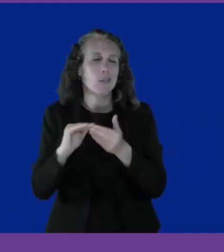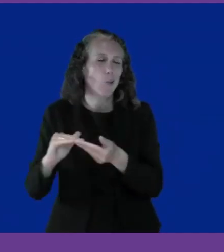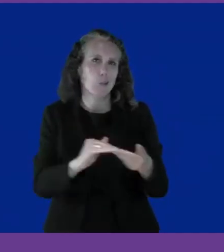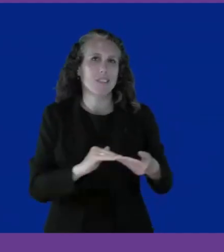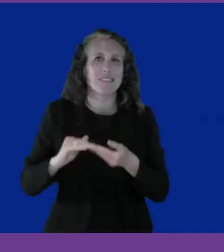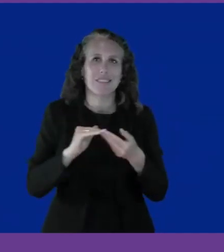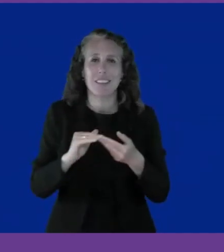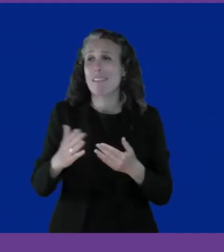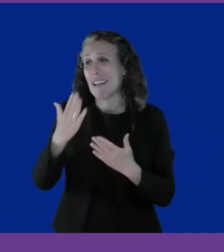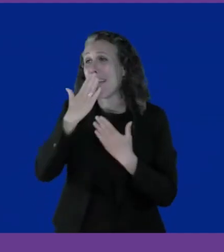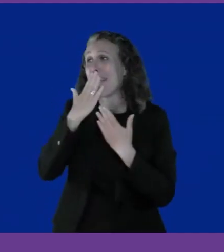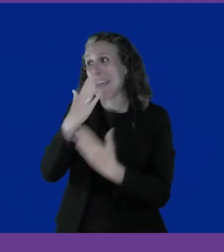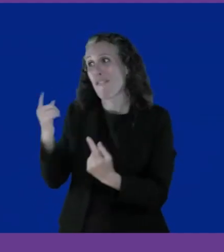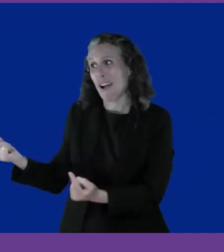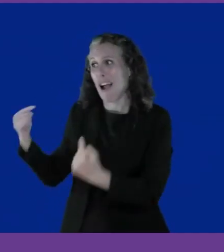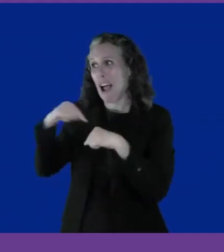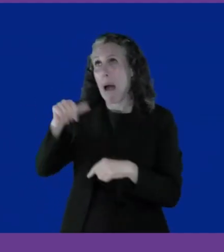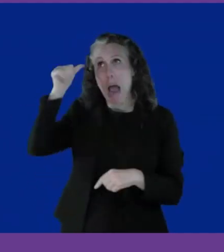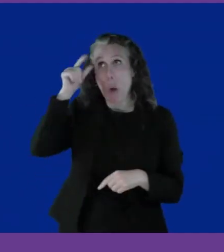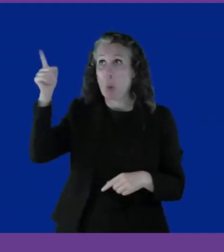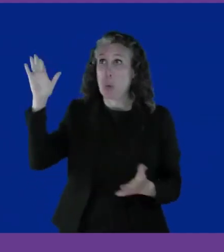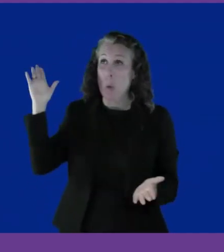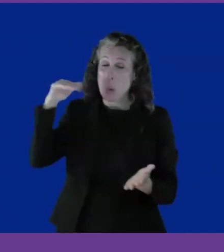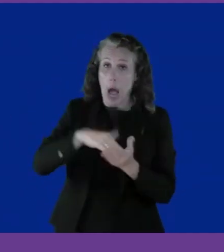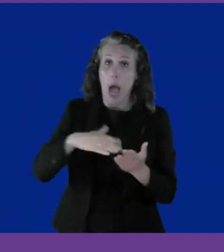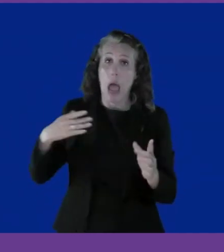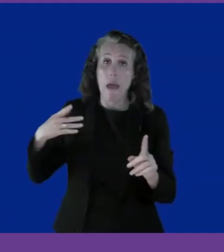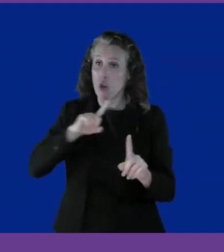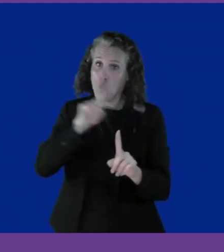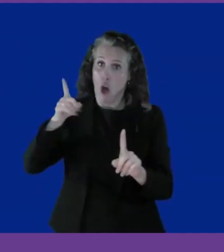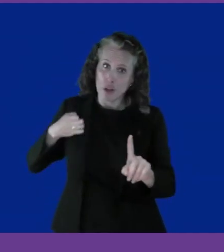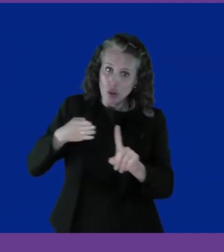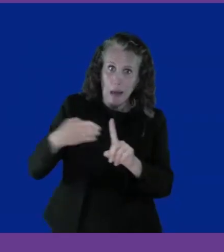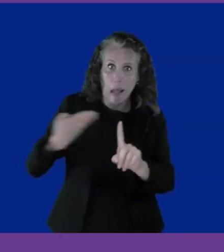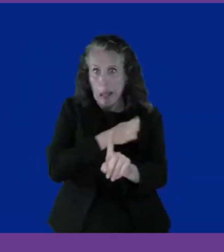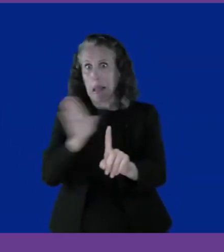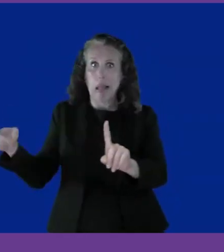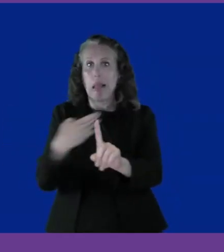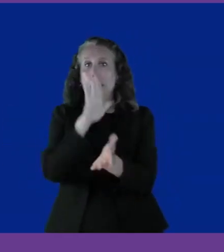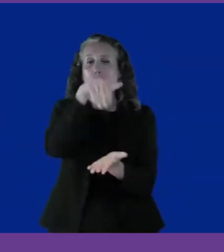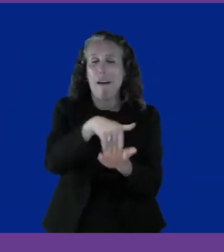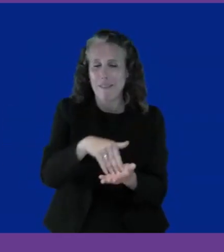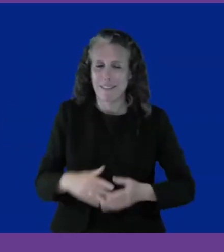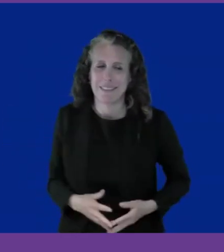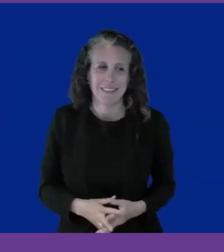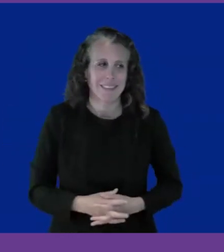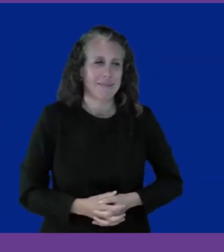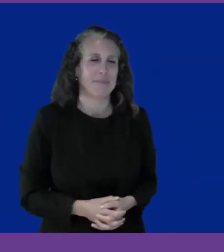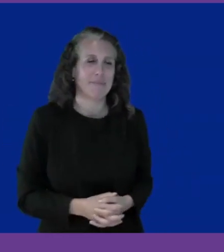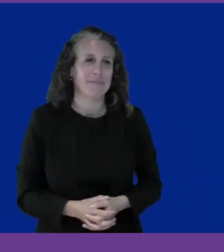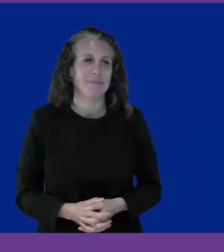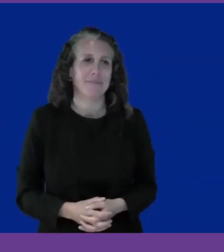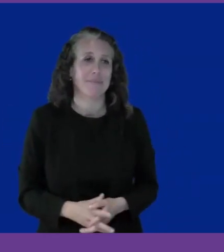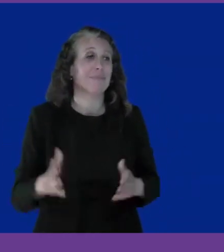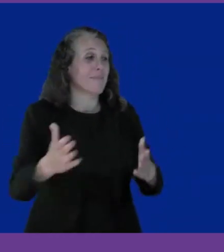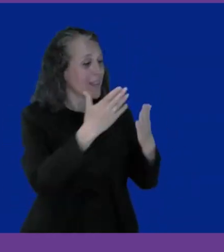know you have a lot of problem with the trip, so thank you so much for your effort. Thank you very much, Jesus. Dear